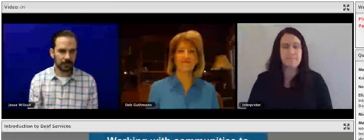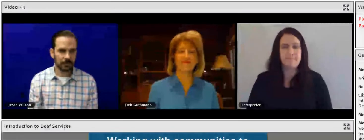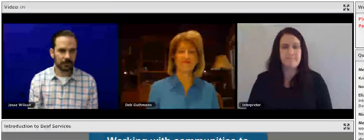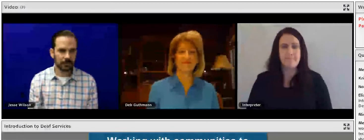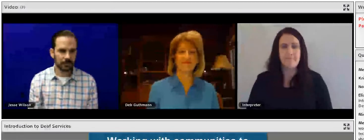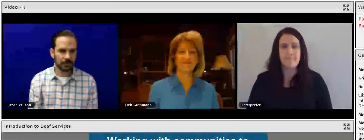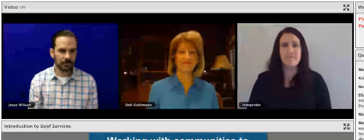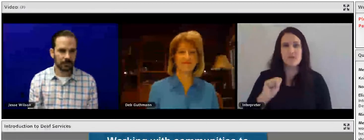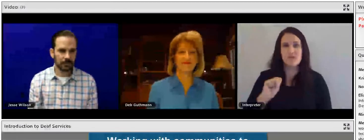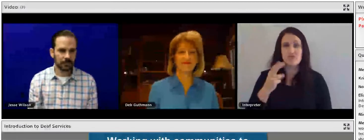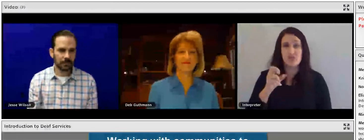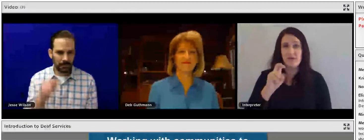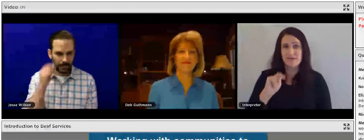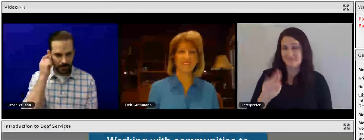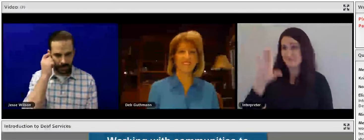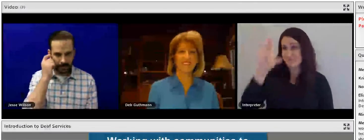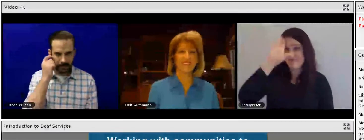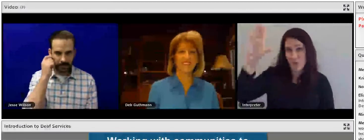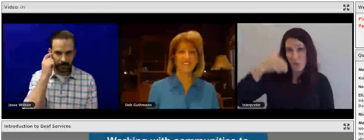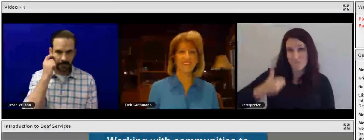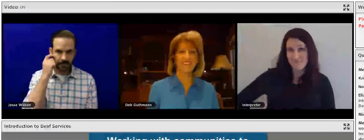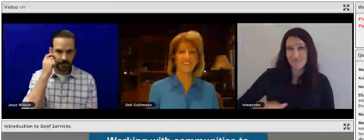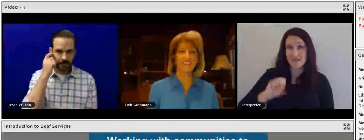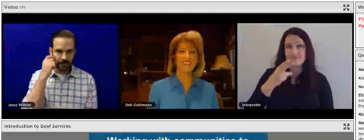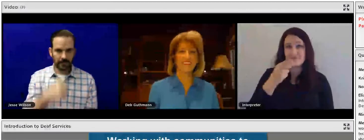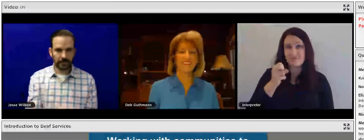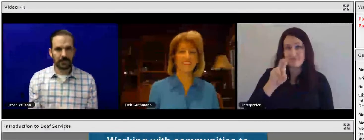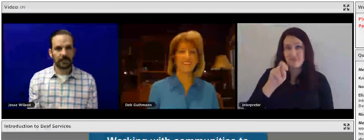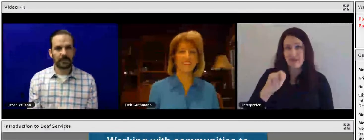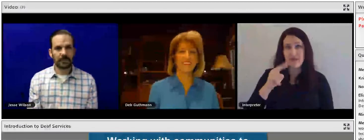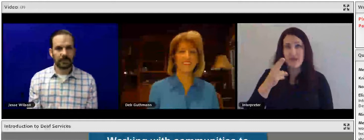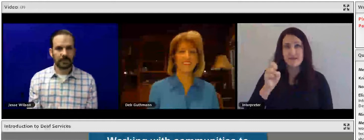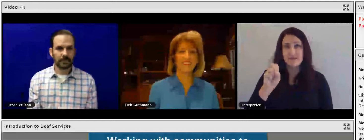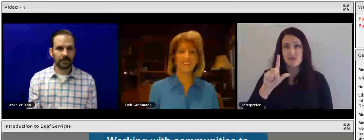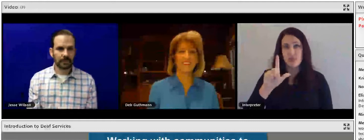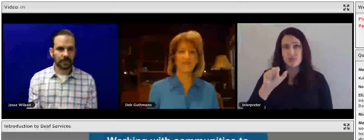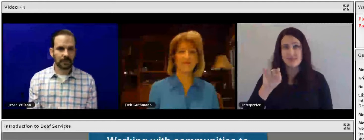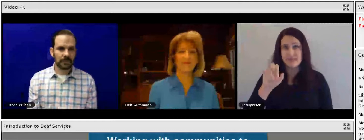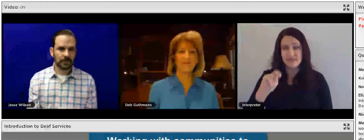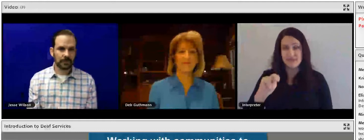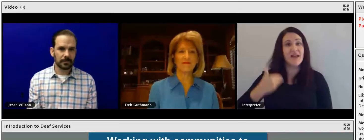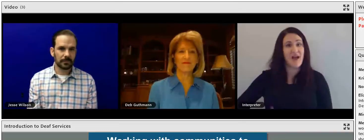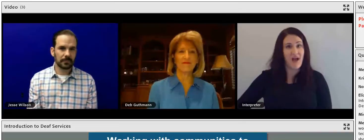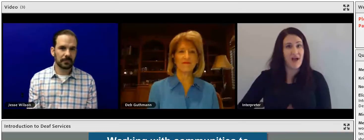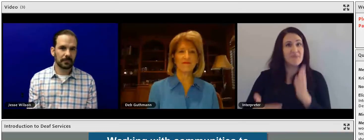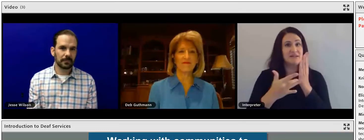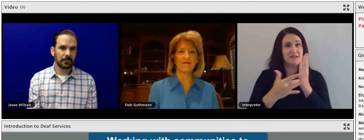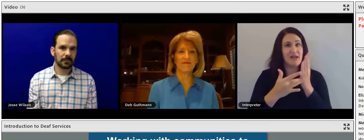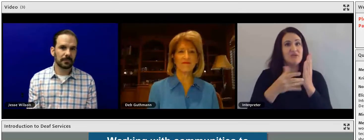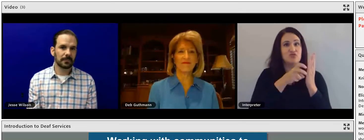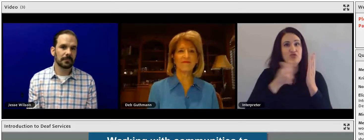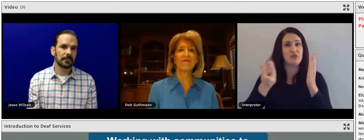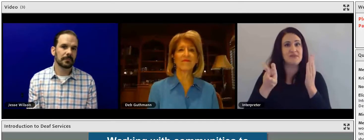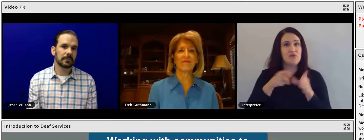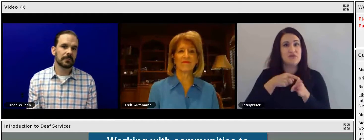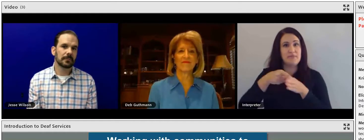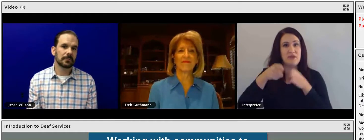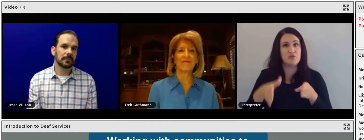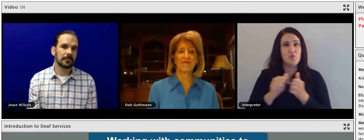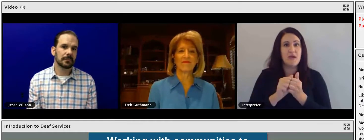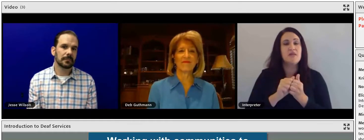Thanks so much, Michelle. Hi, this is Sharon Hesseltine, and I am the Technology Transfer Specialist with